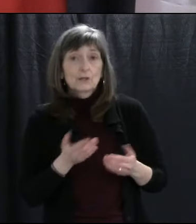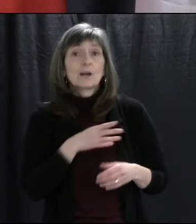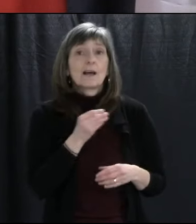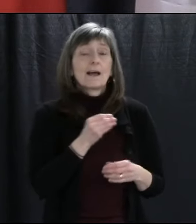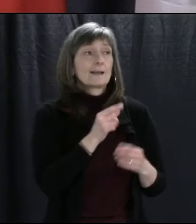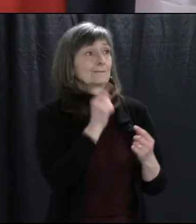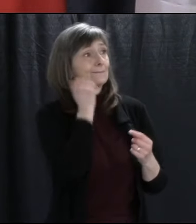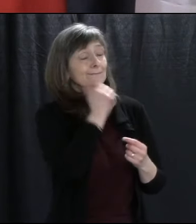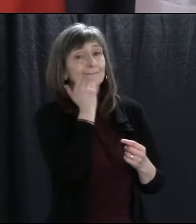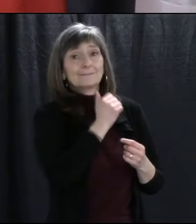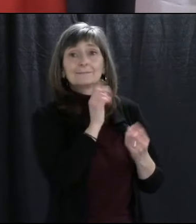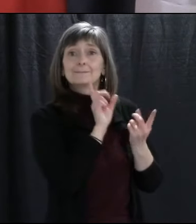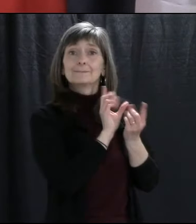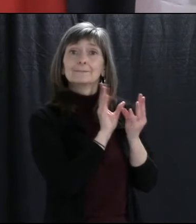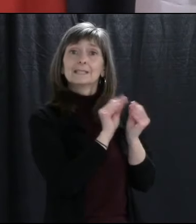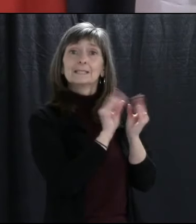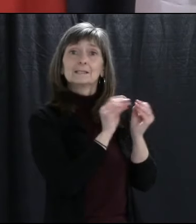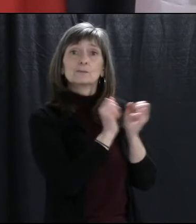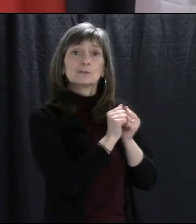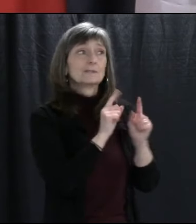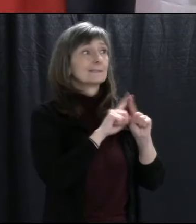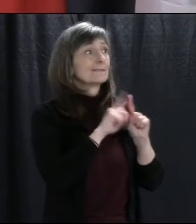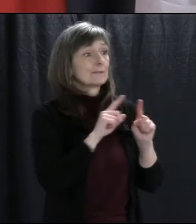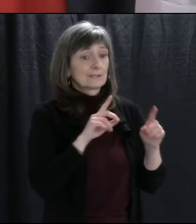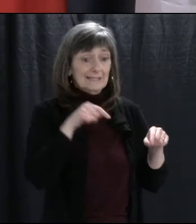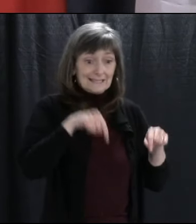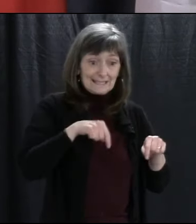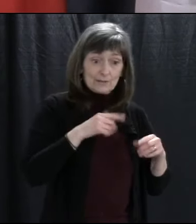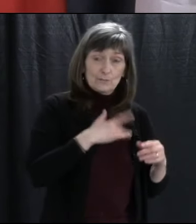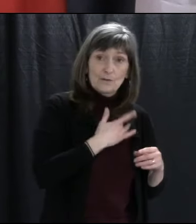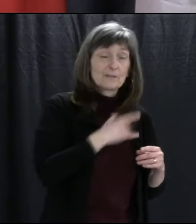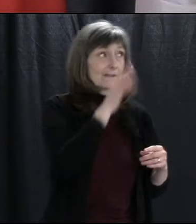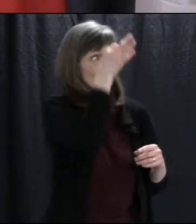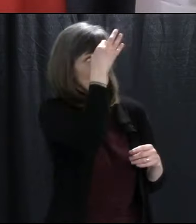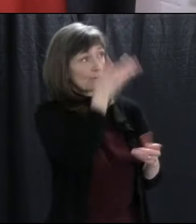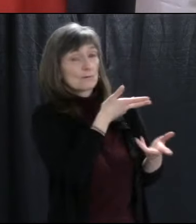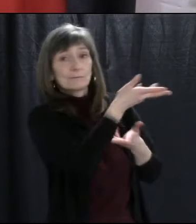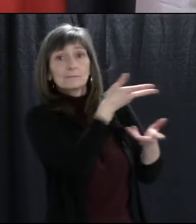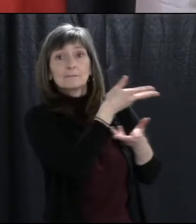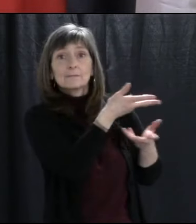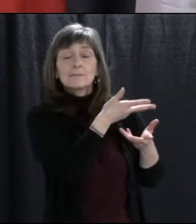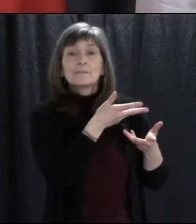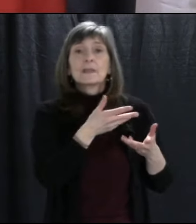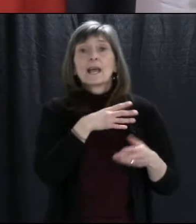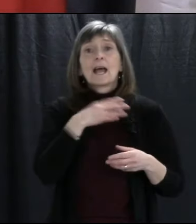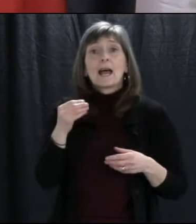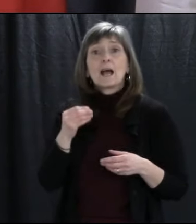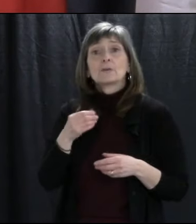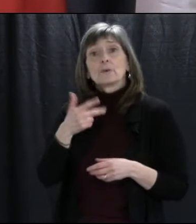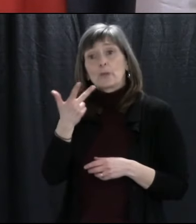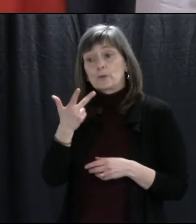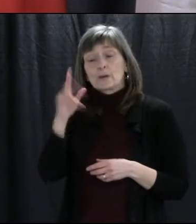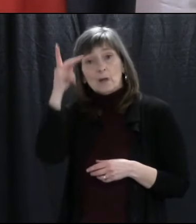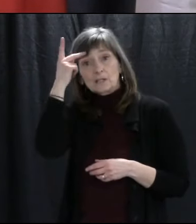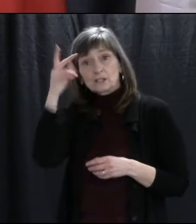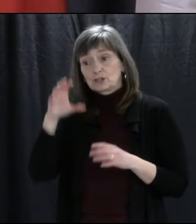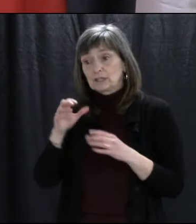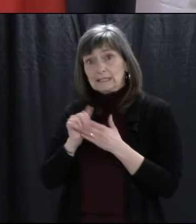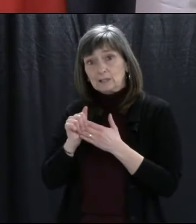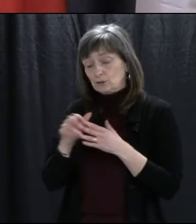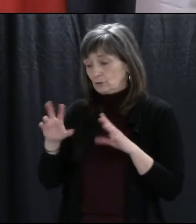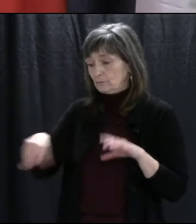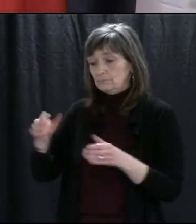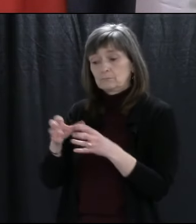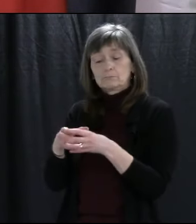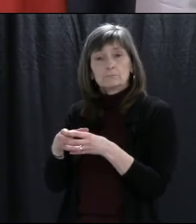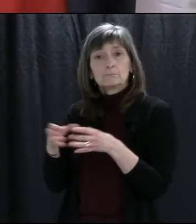we're meeting every day with our health officials here in the province and federally, and with our all-party joint committee, working very hard